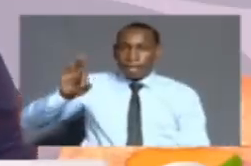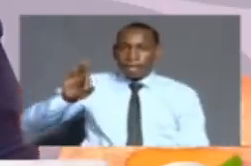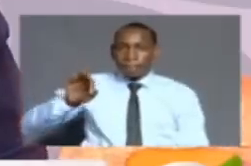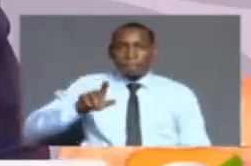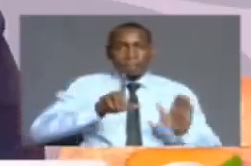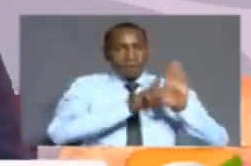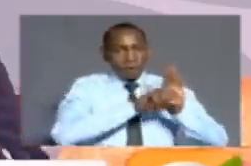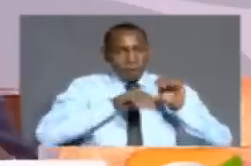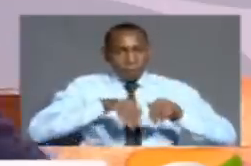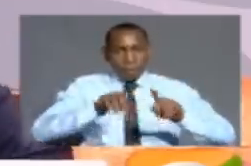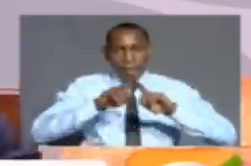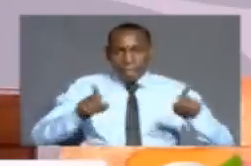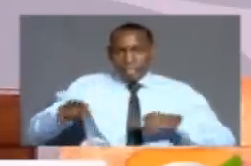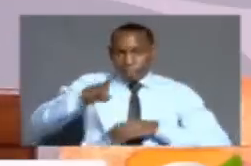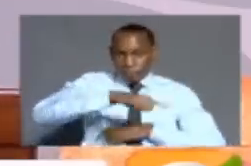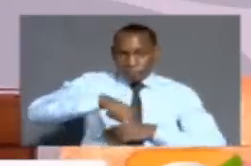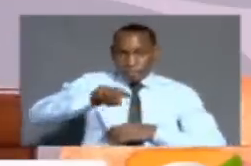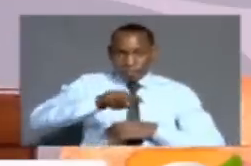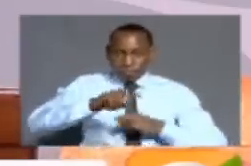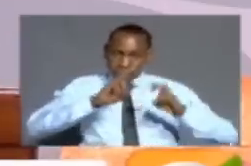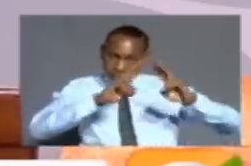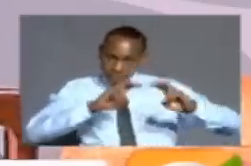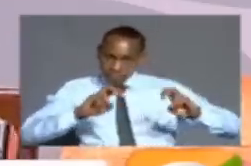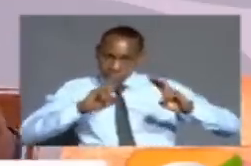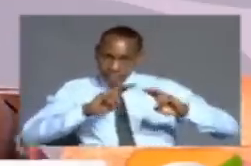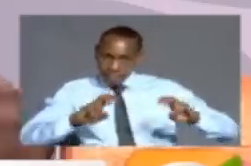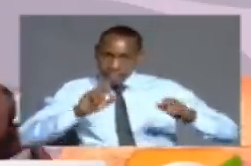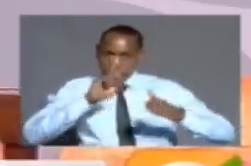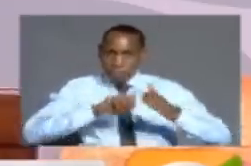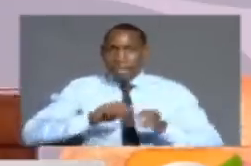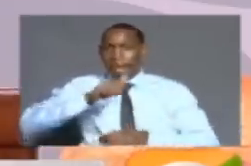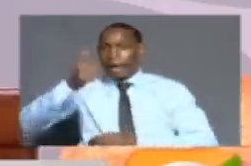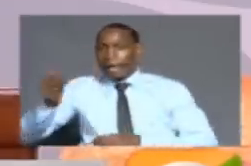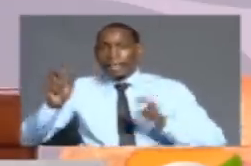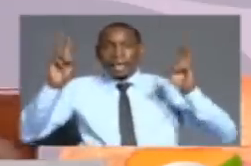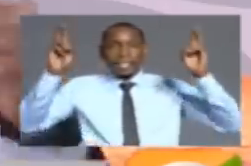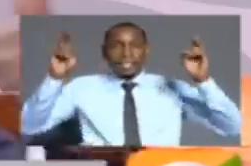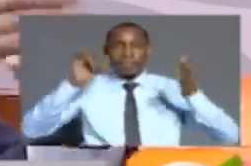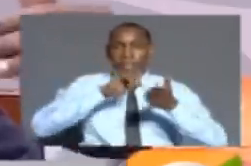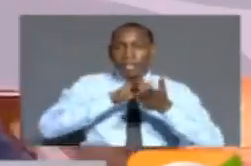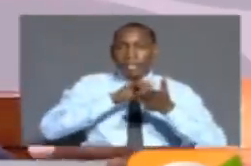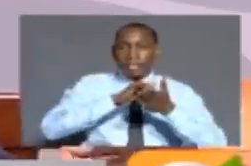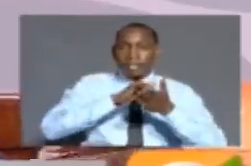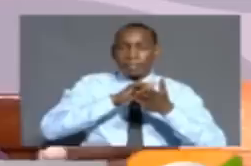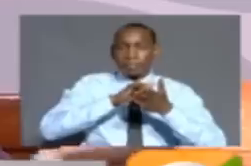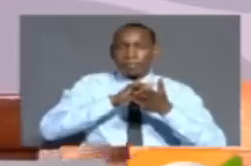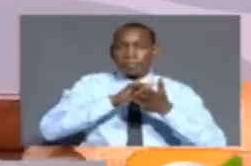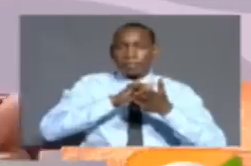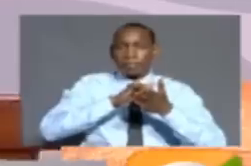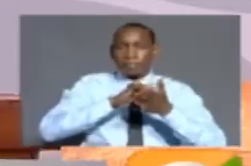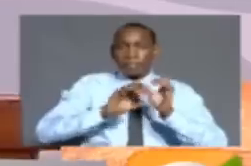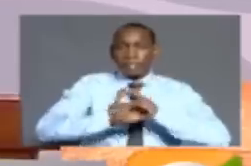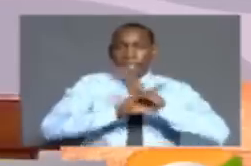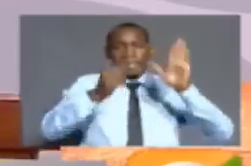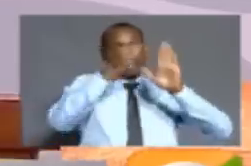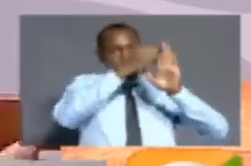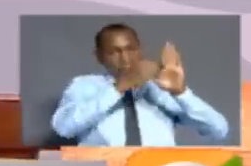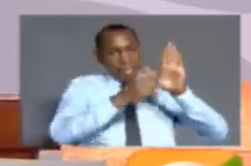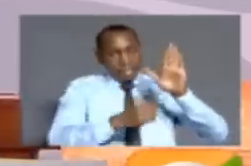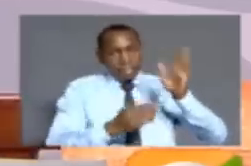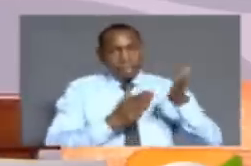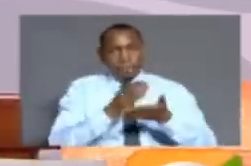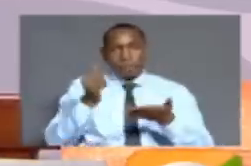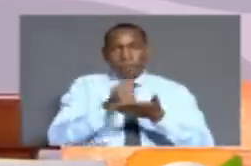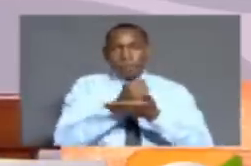But then what we are looking at now is we are going at other matters which have clearly been listed out there by the